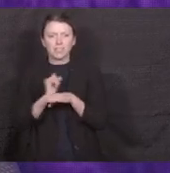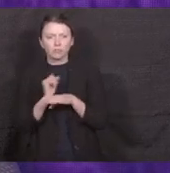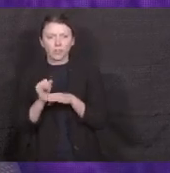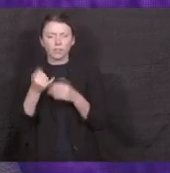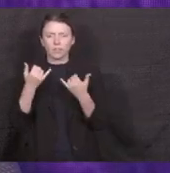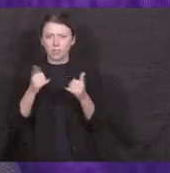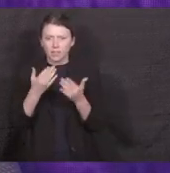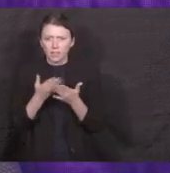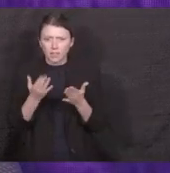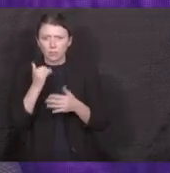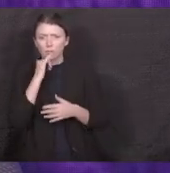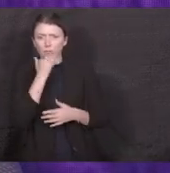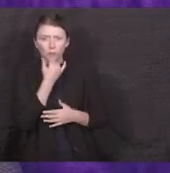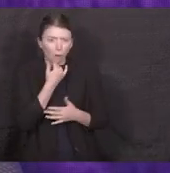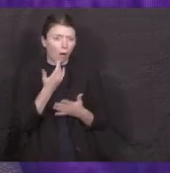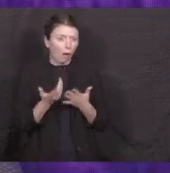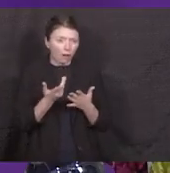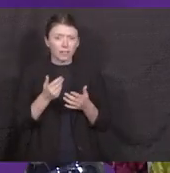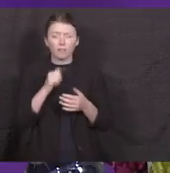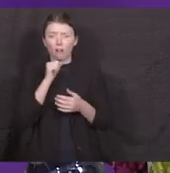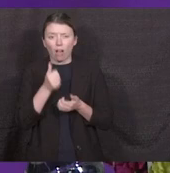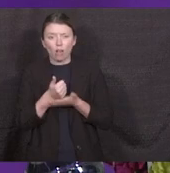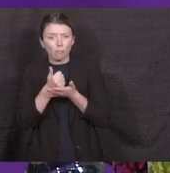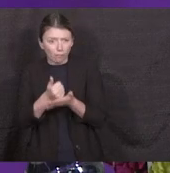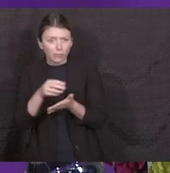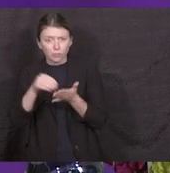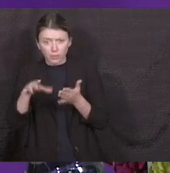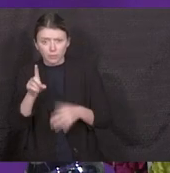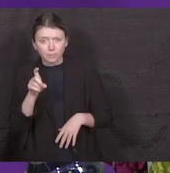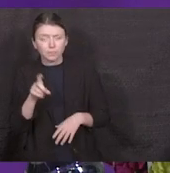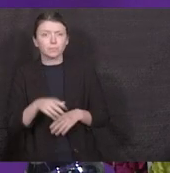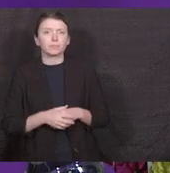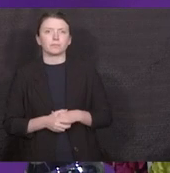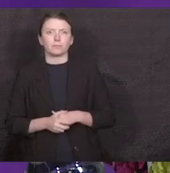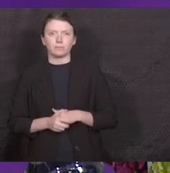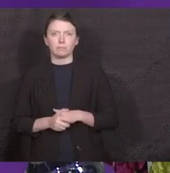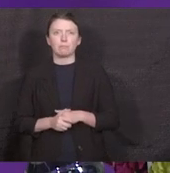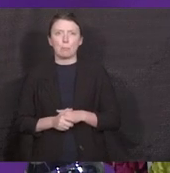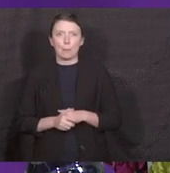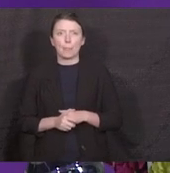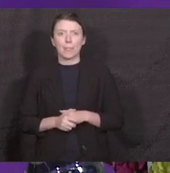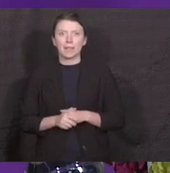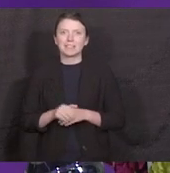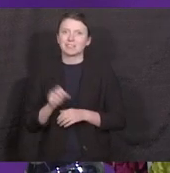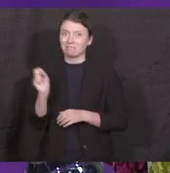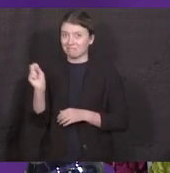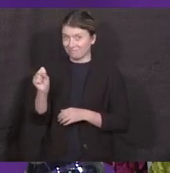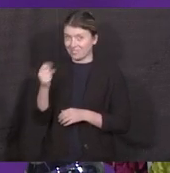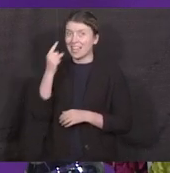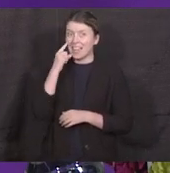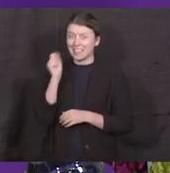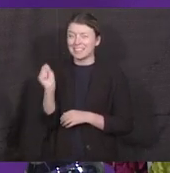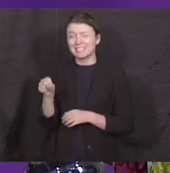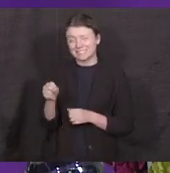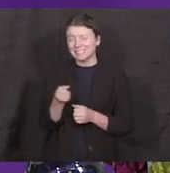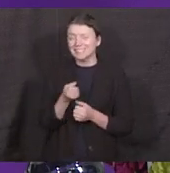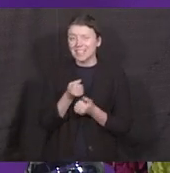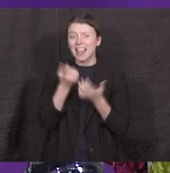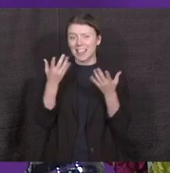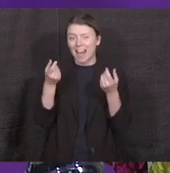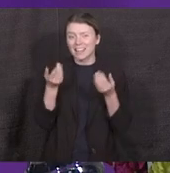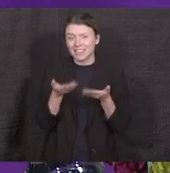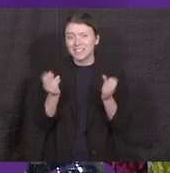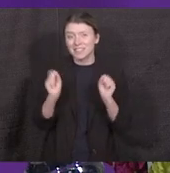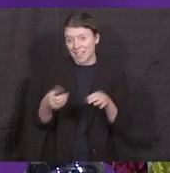preparing young people to succeed across the industry? Yeah, I think there's a lot of things that we can improve